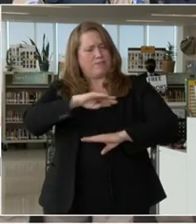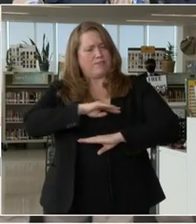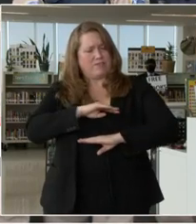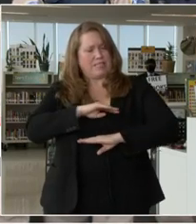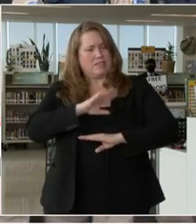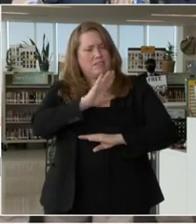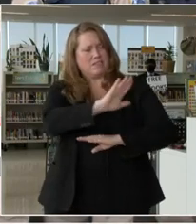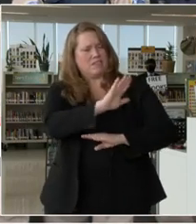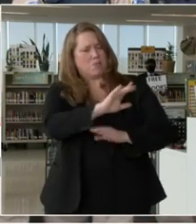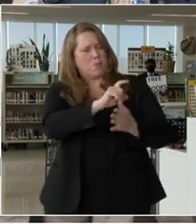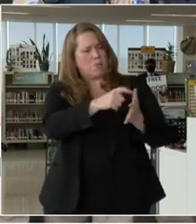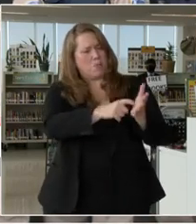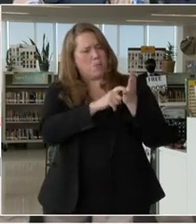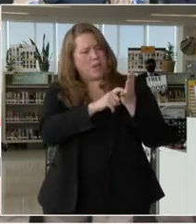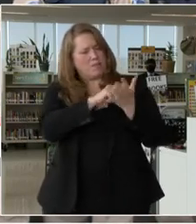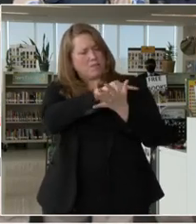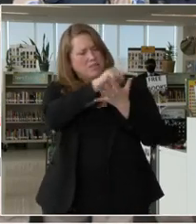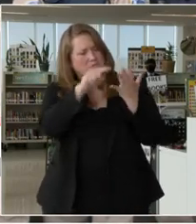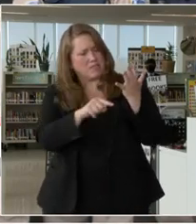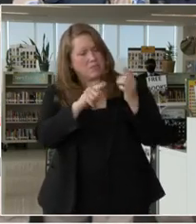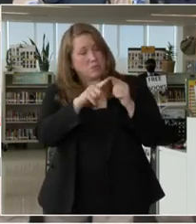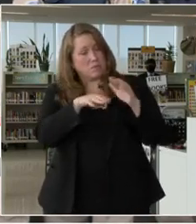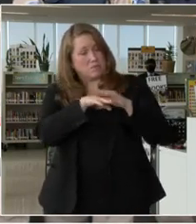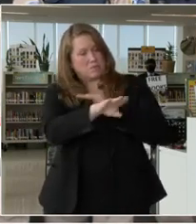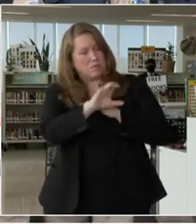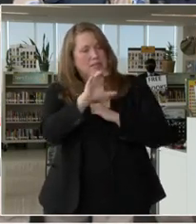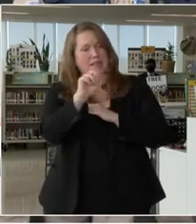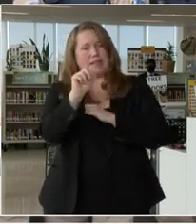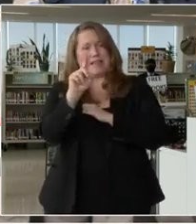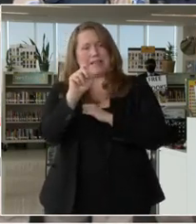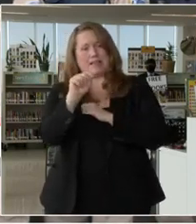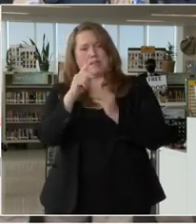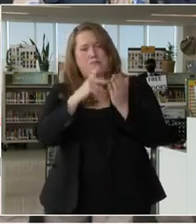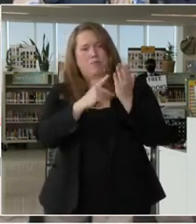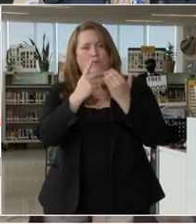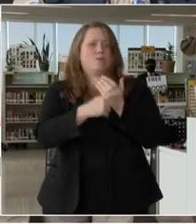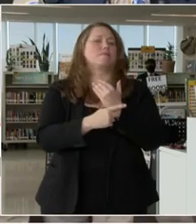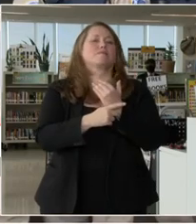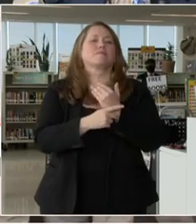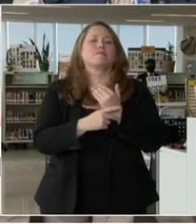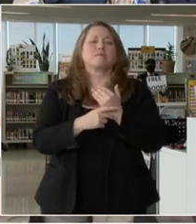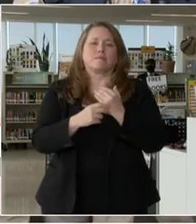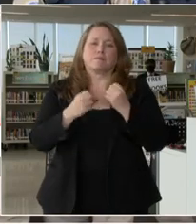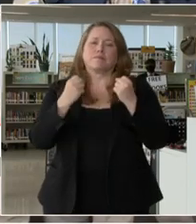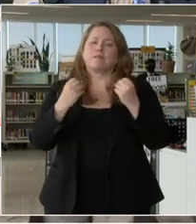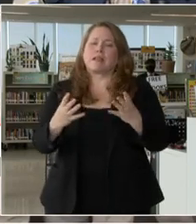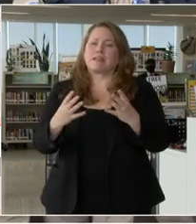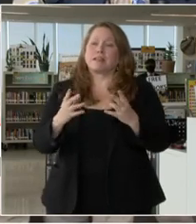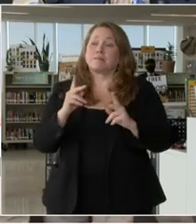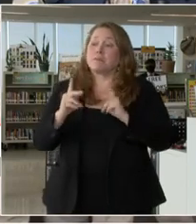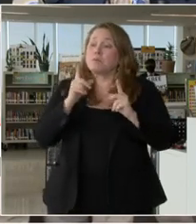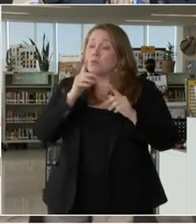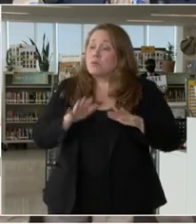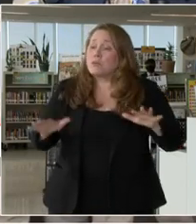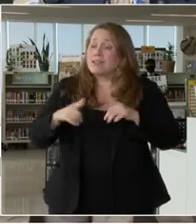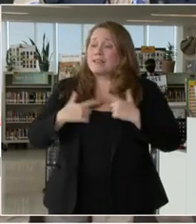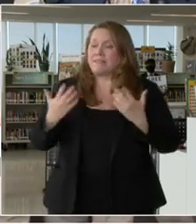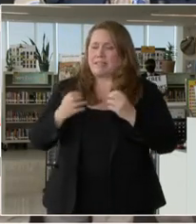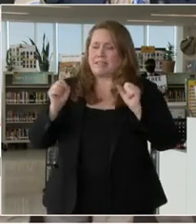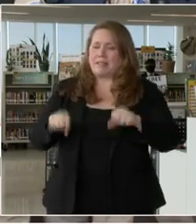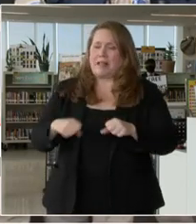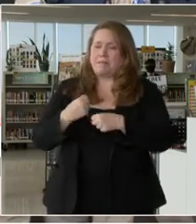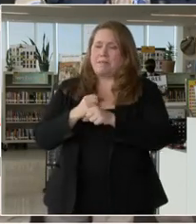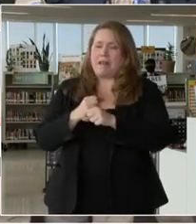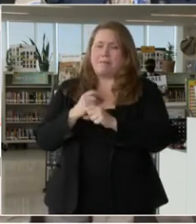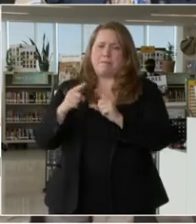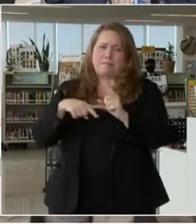lot of young people who live in DC who can make a positive impact on MPD, and we want to review